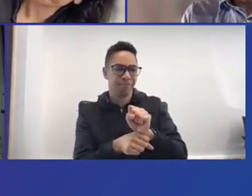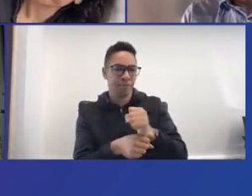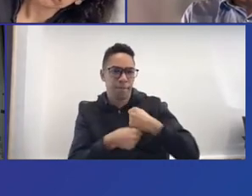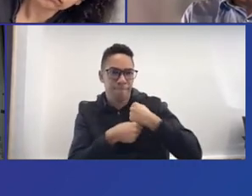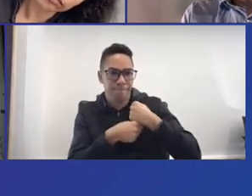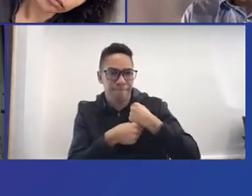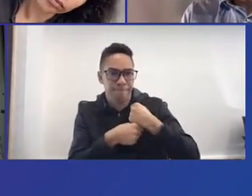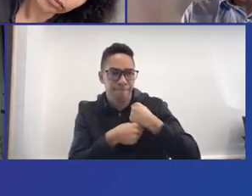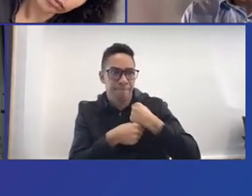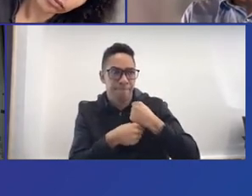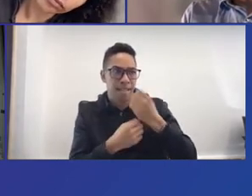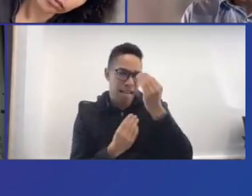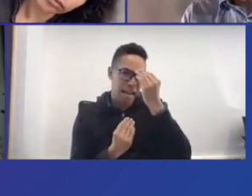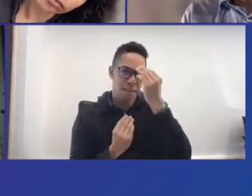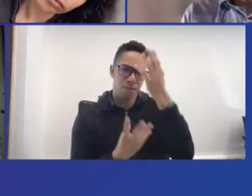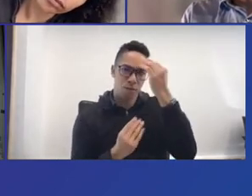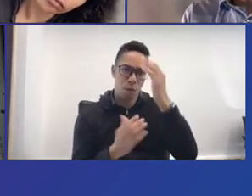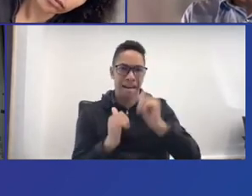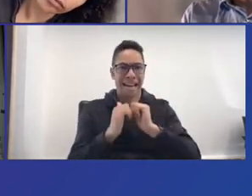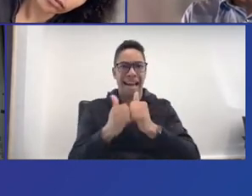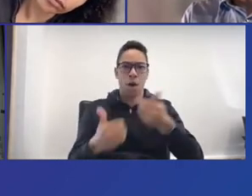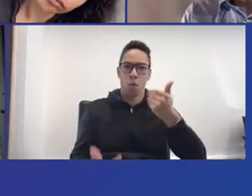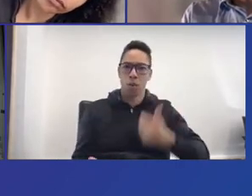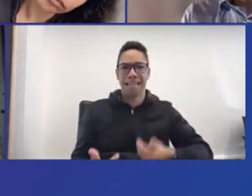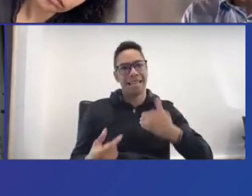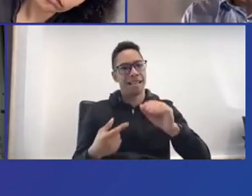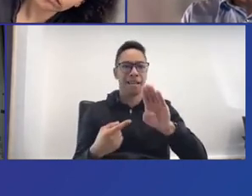we are being.